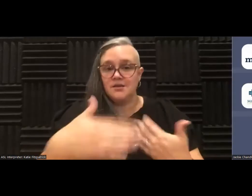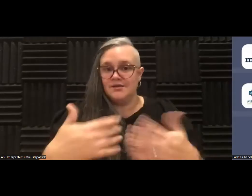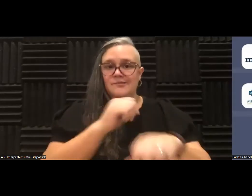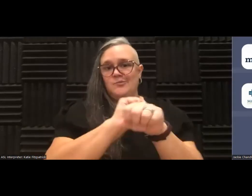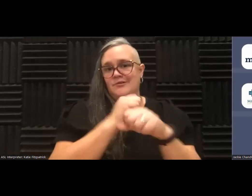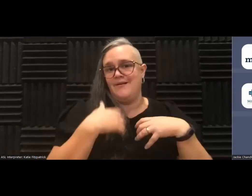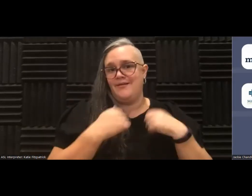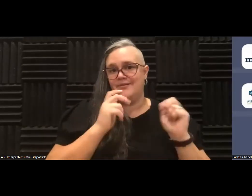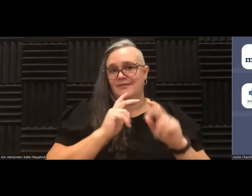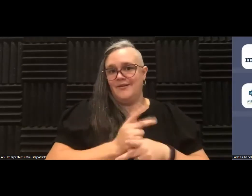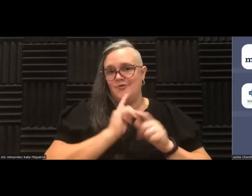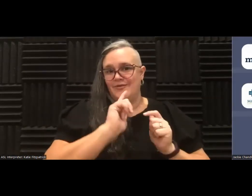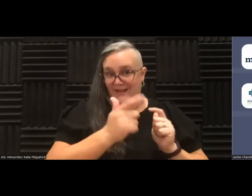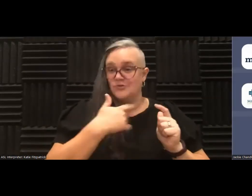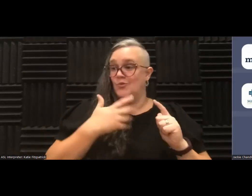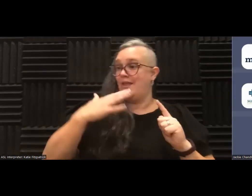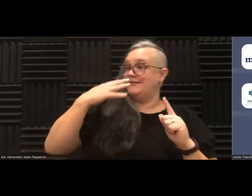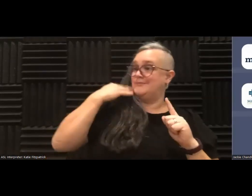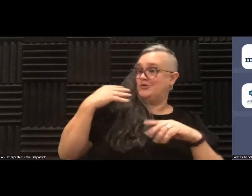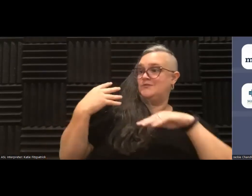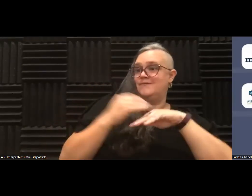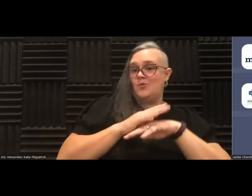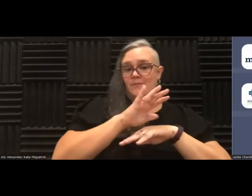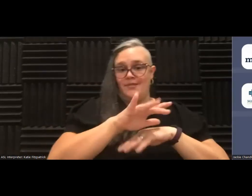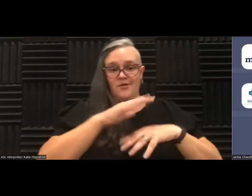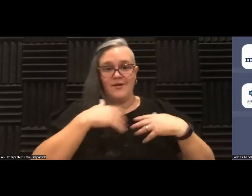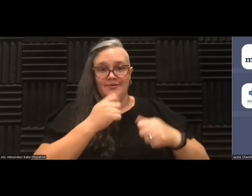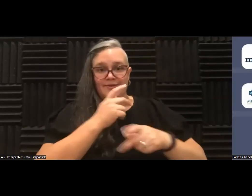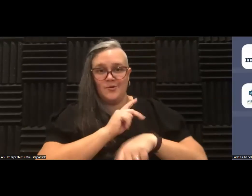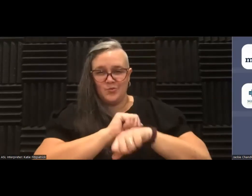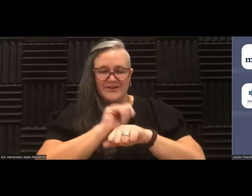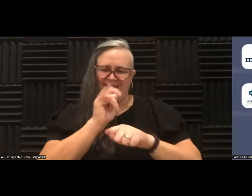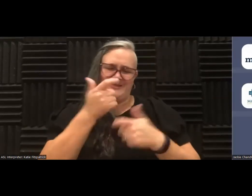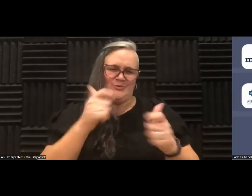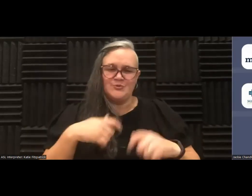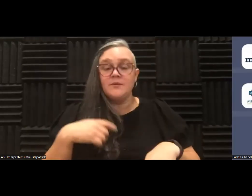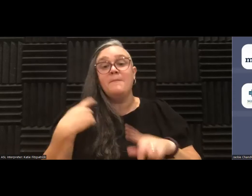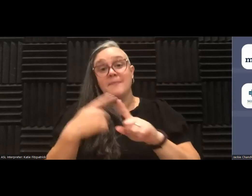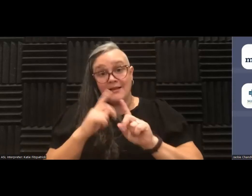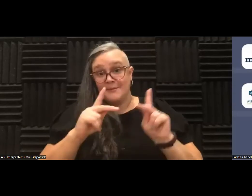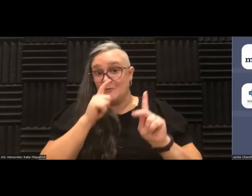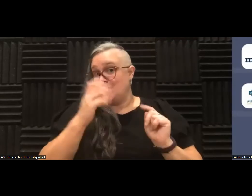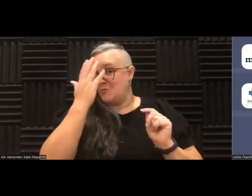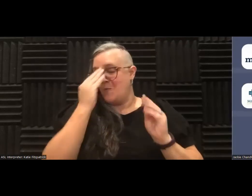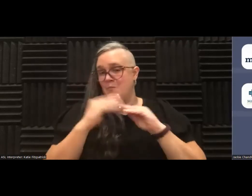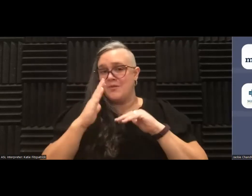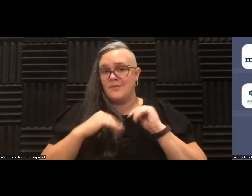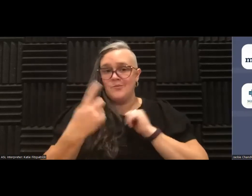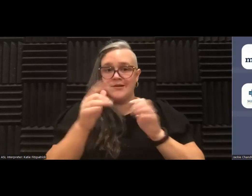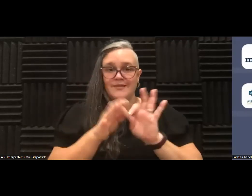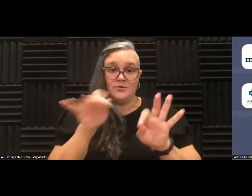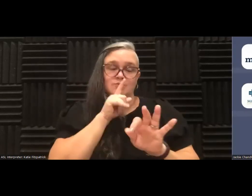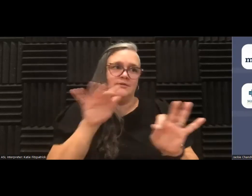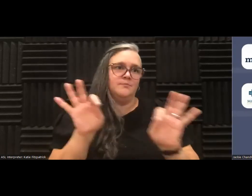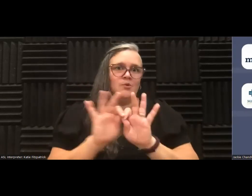healthcare. And that's huge. Also, having bilingual team members is important.